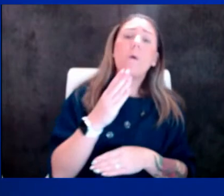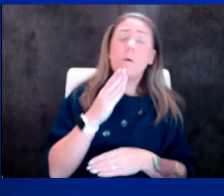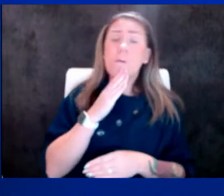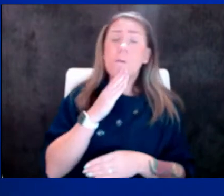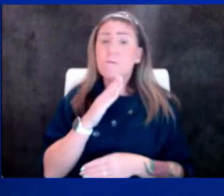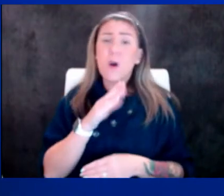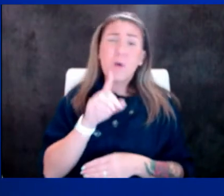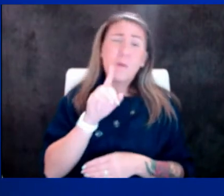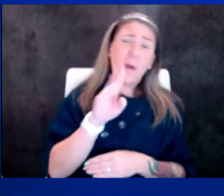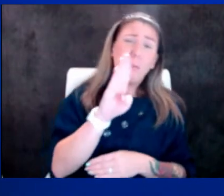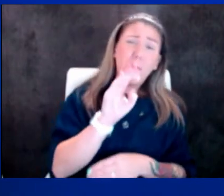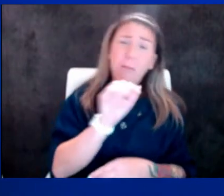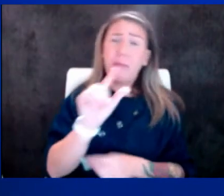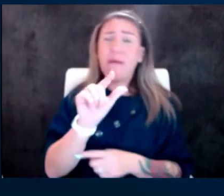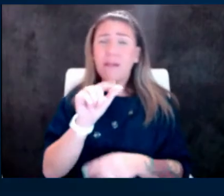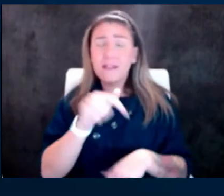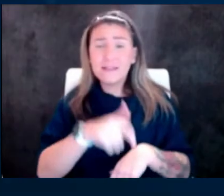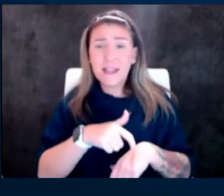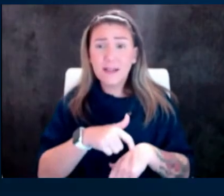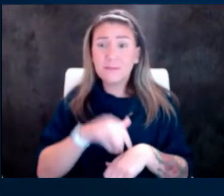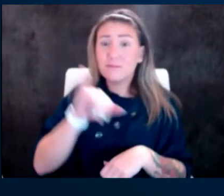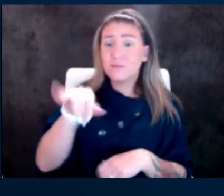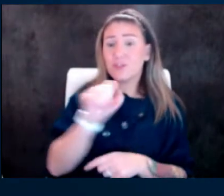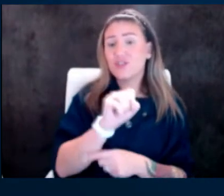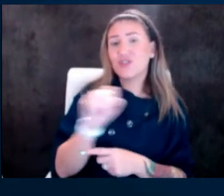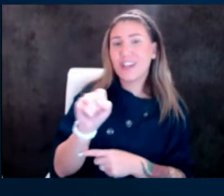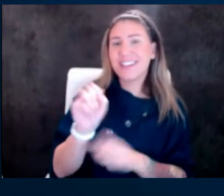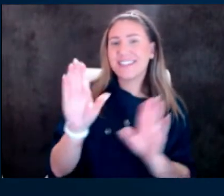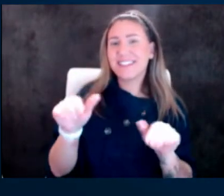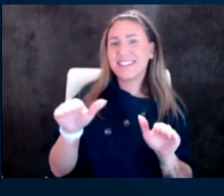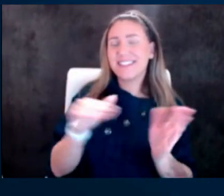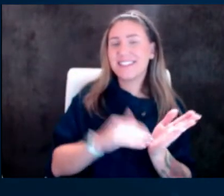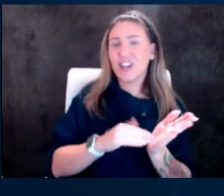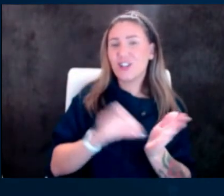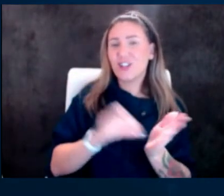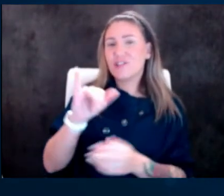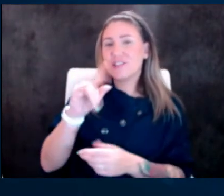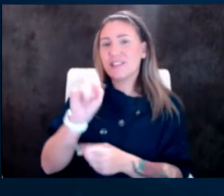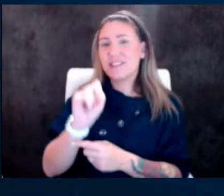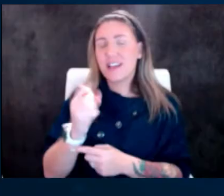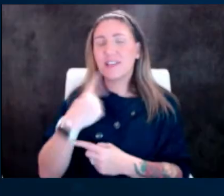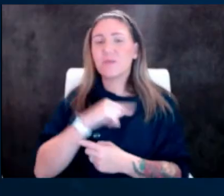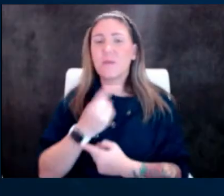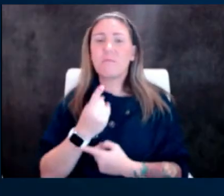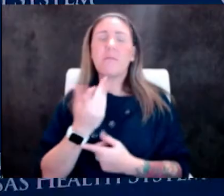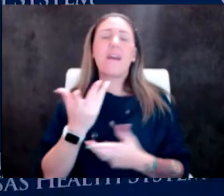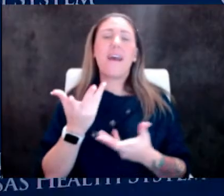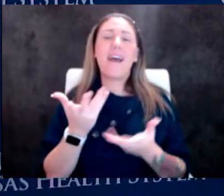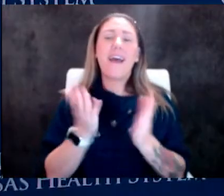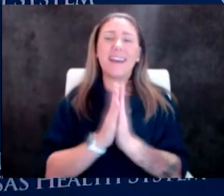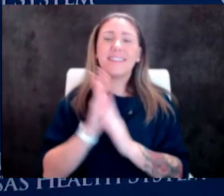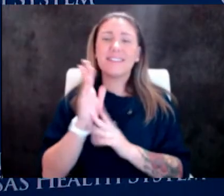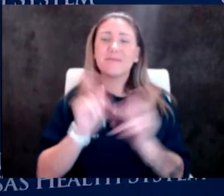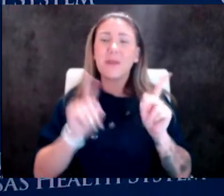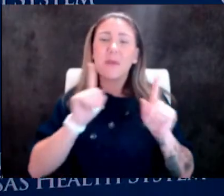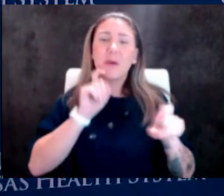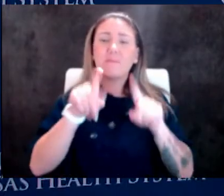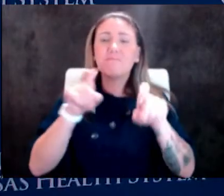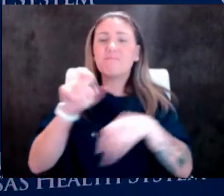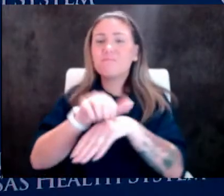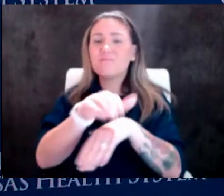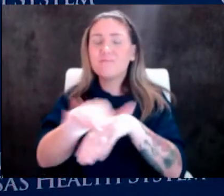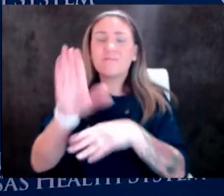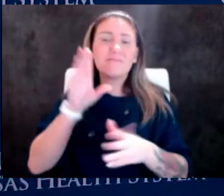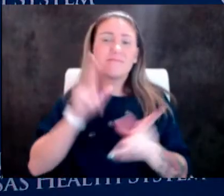is? So, Jess? Hey, Dr. Stites, so on that note, we've been asking people to send in photos of their kids getting their